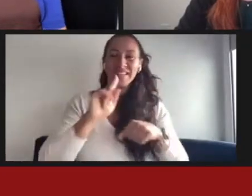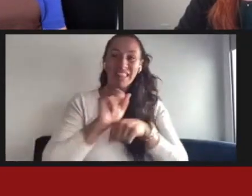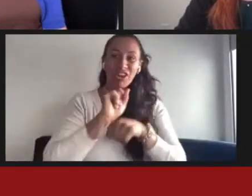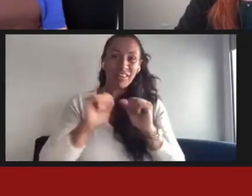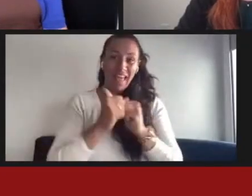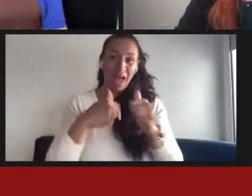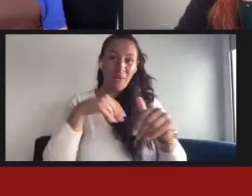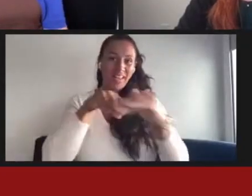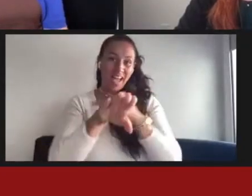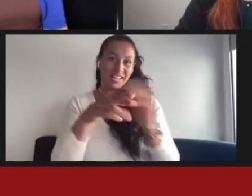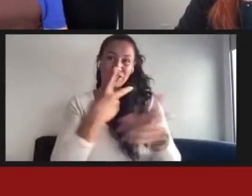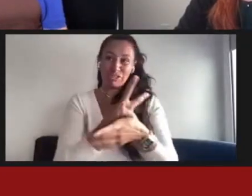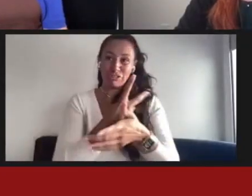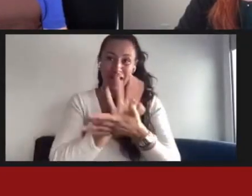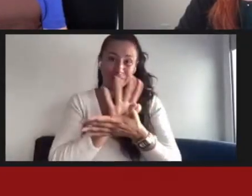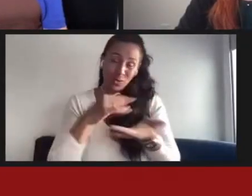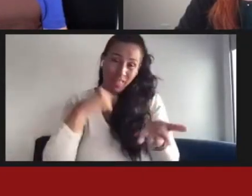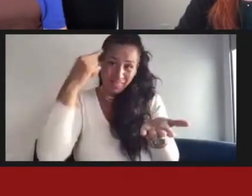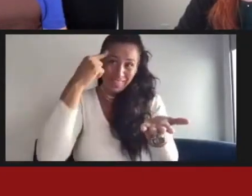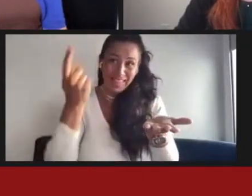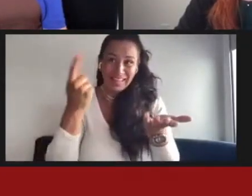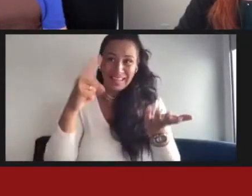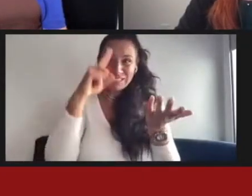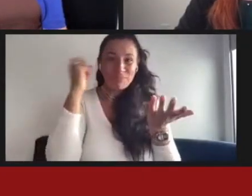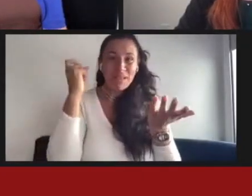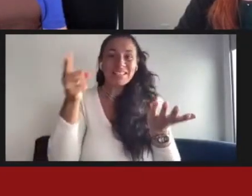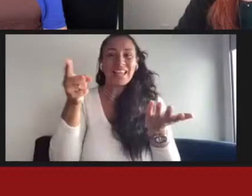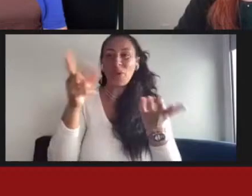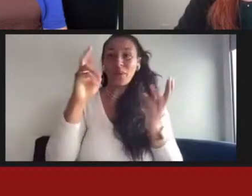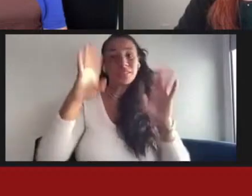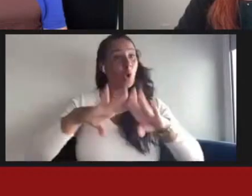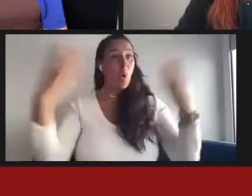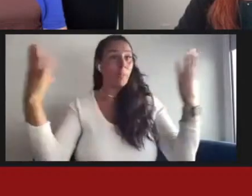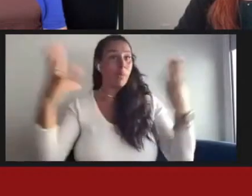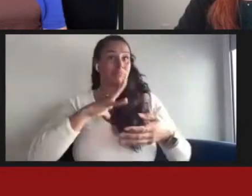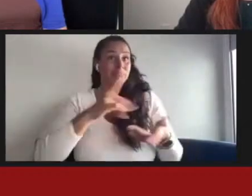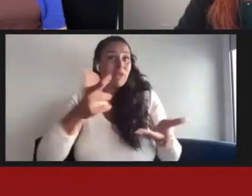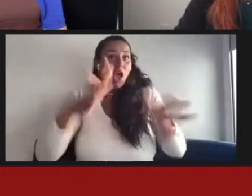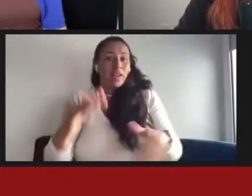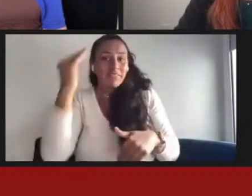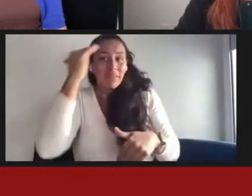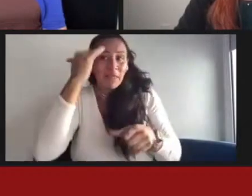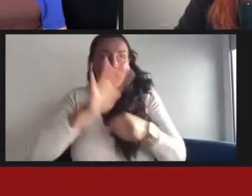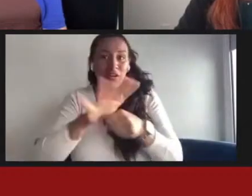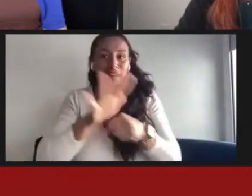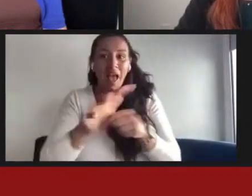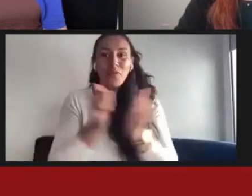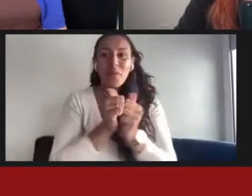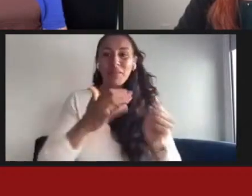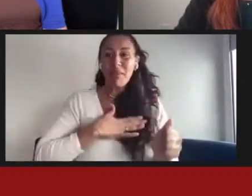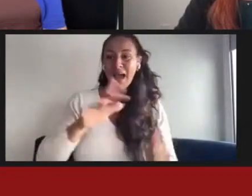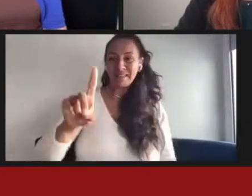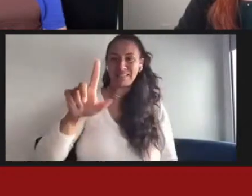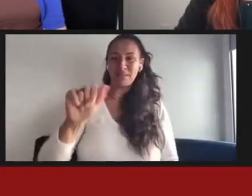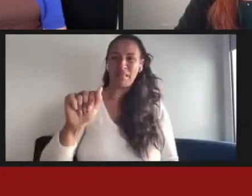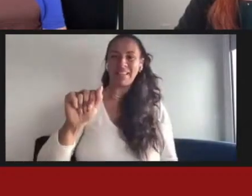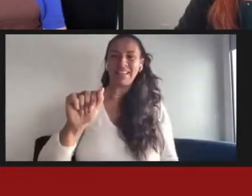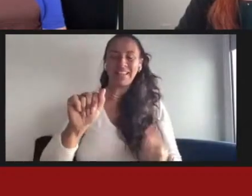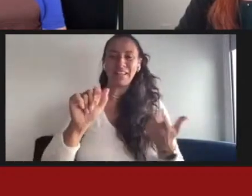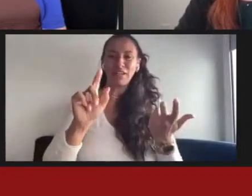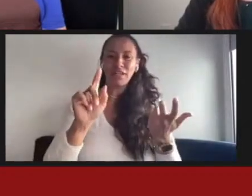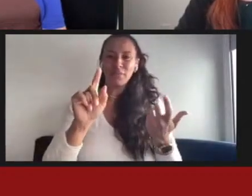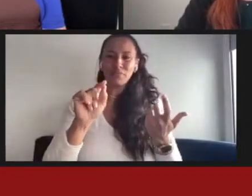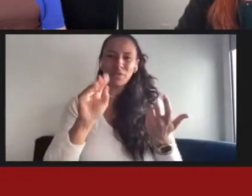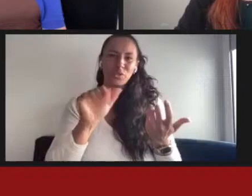grad school, I think, is that he was sort of open and he was familiar enough with my disability to